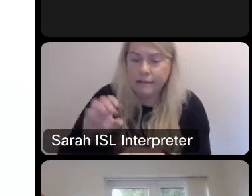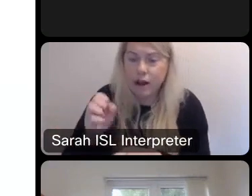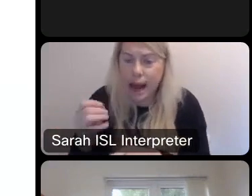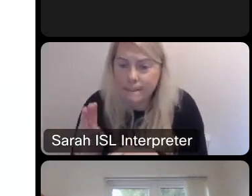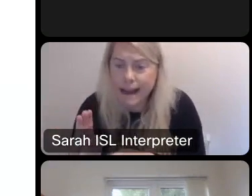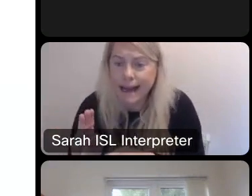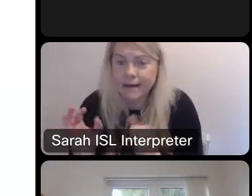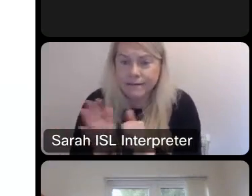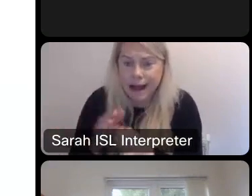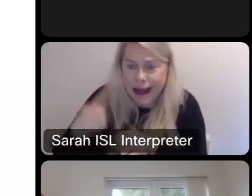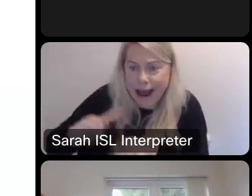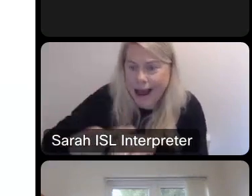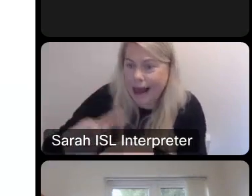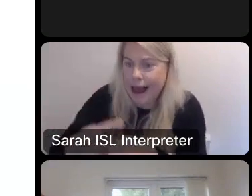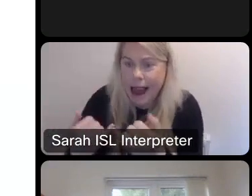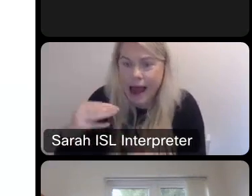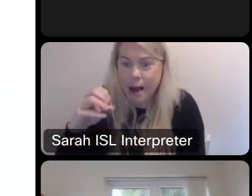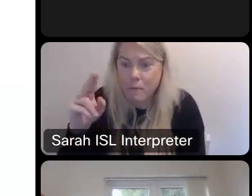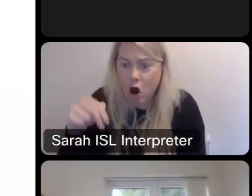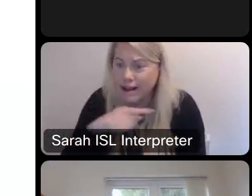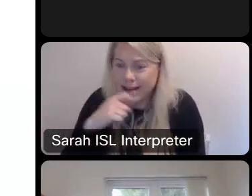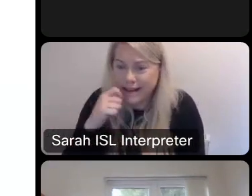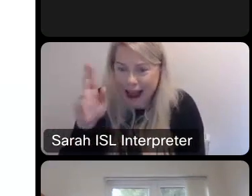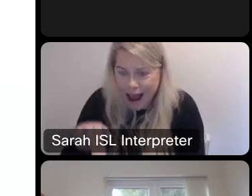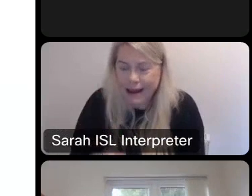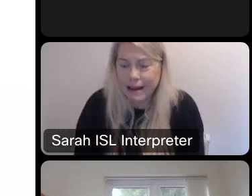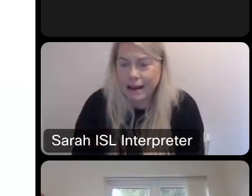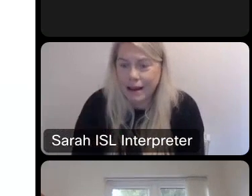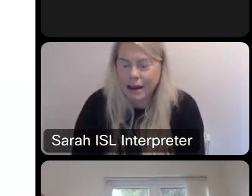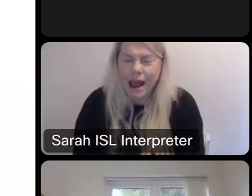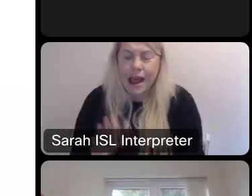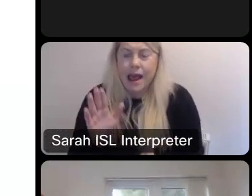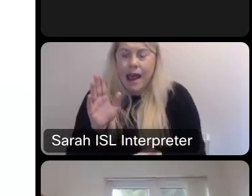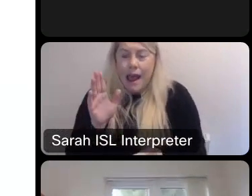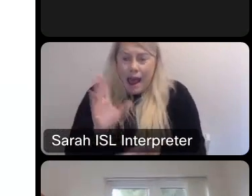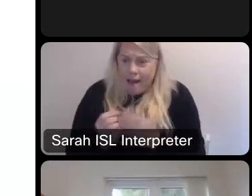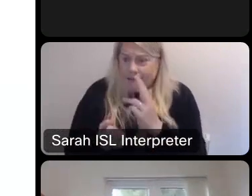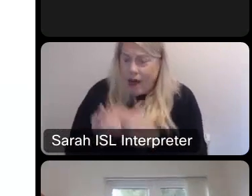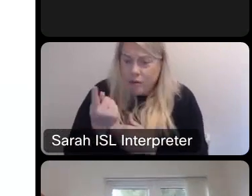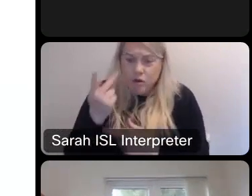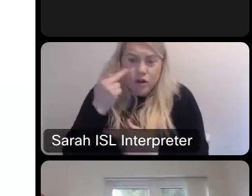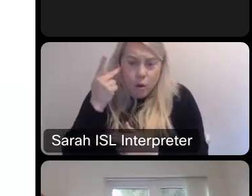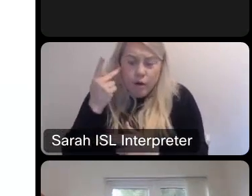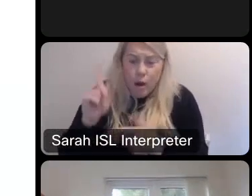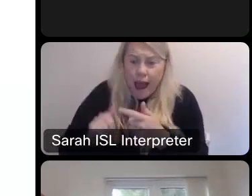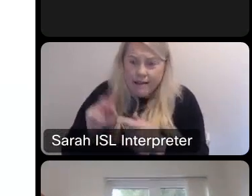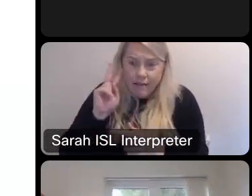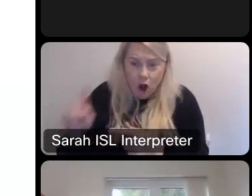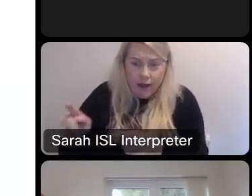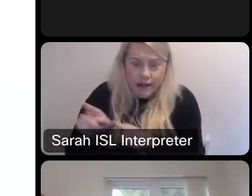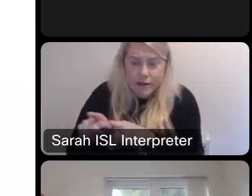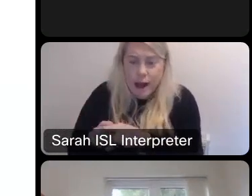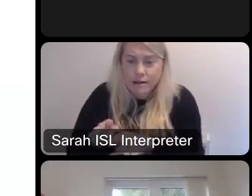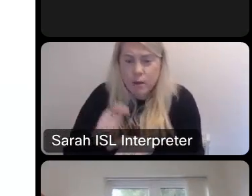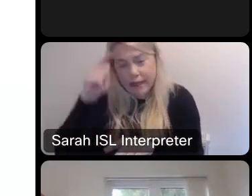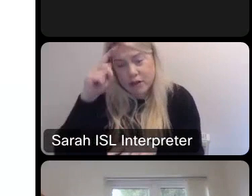future episodes. And I think from what you're saying, Morgan, that there's opportunities to review that and look at that. So I think